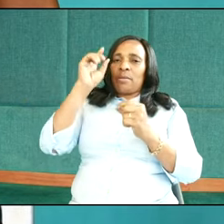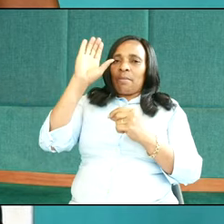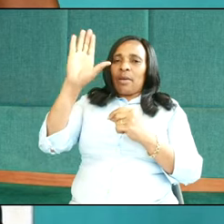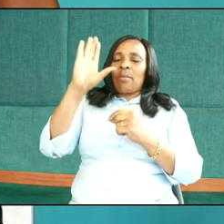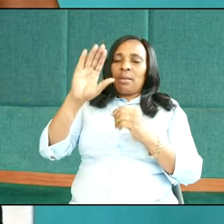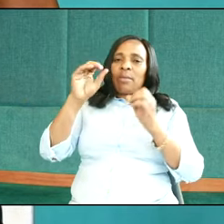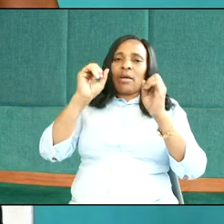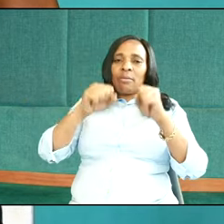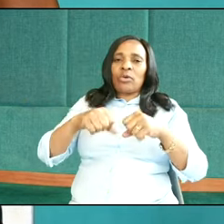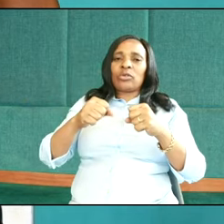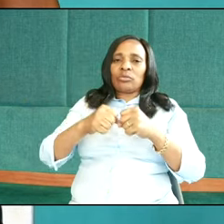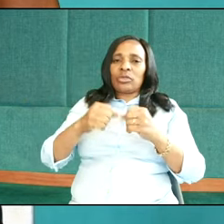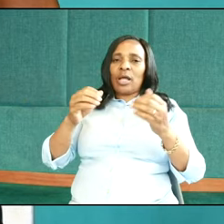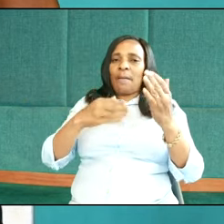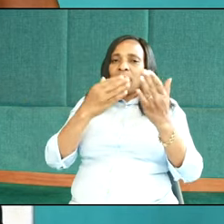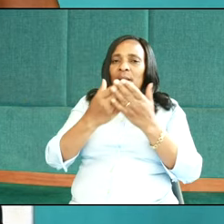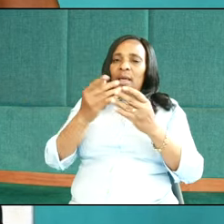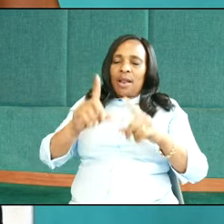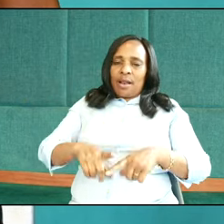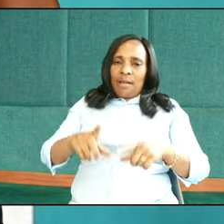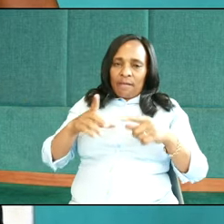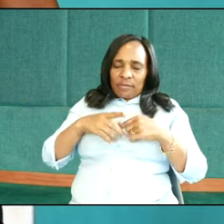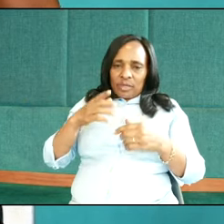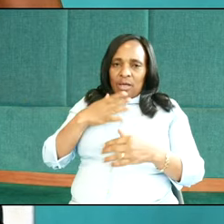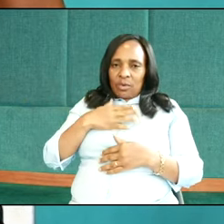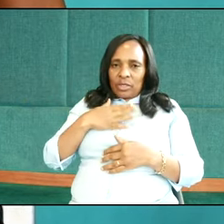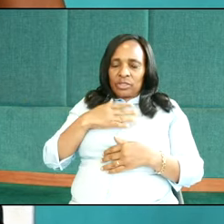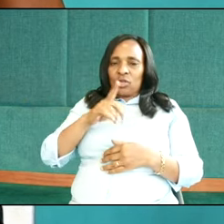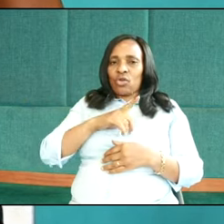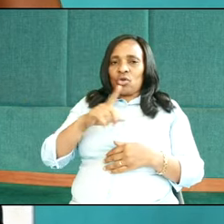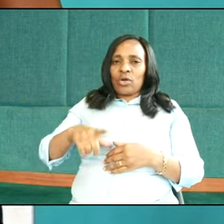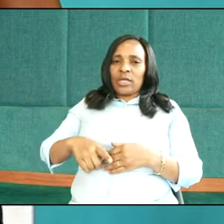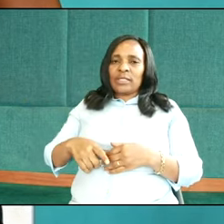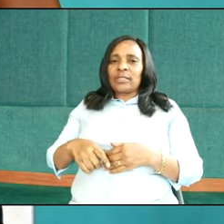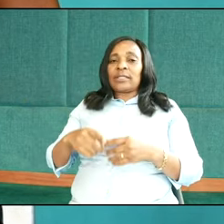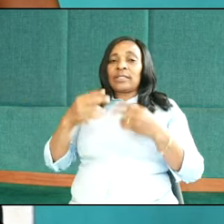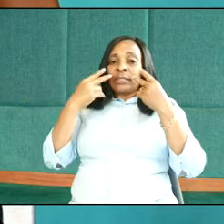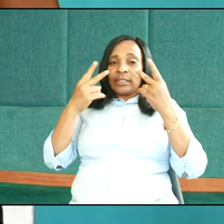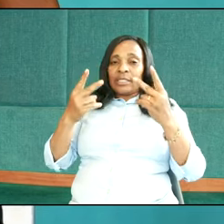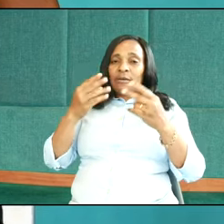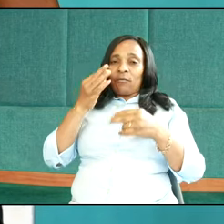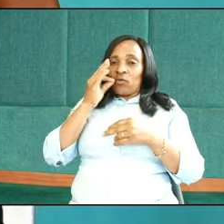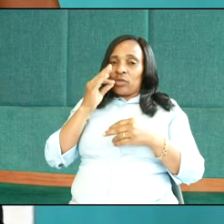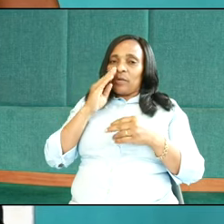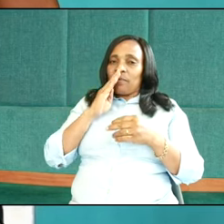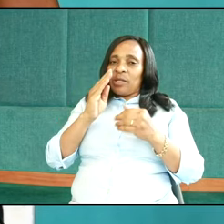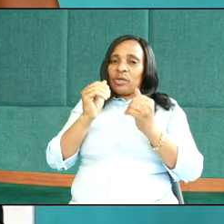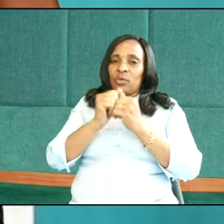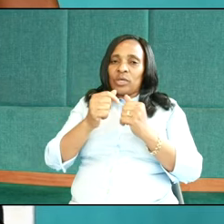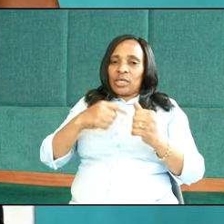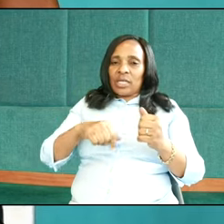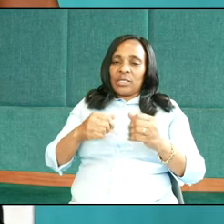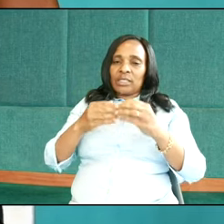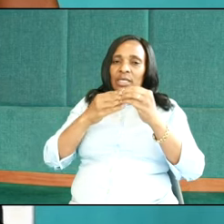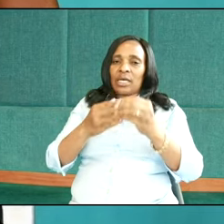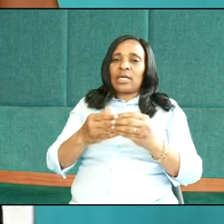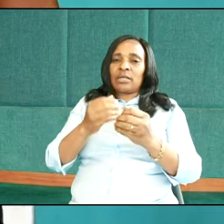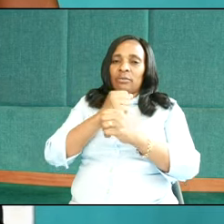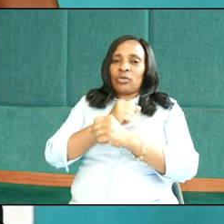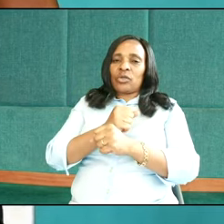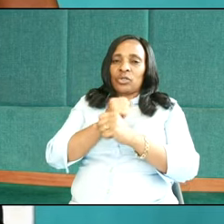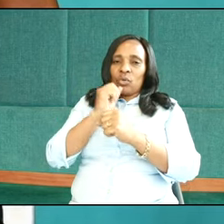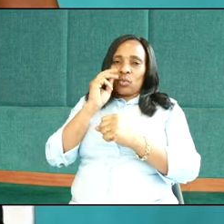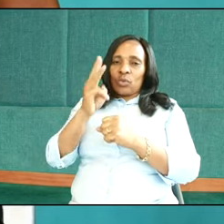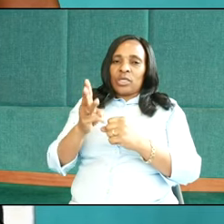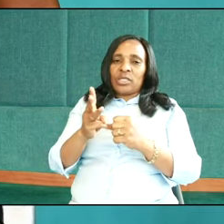able to apply it in our lives, Lord, and let us see fruit. Please be with us and guide us and protect us on our